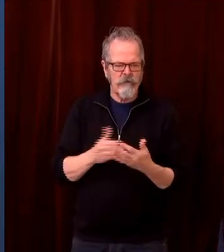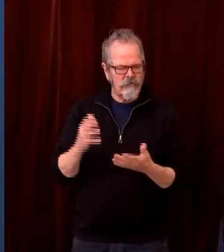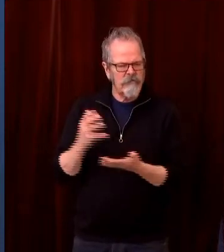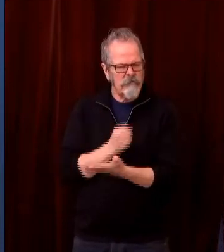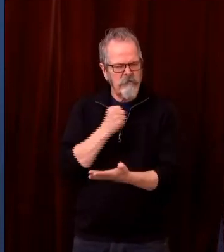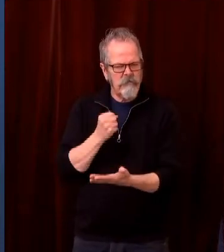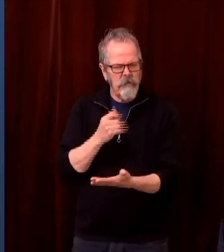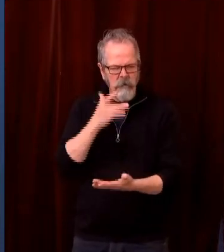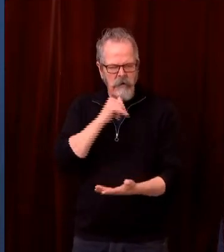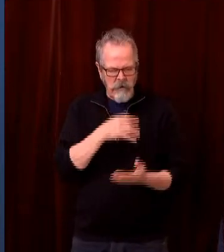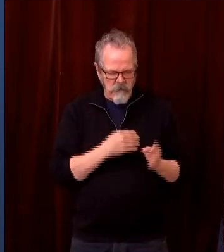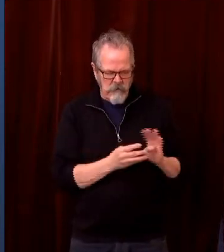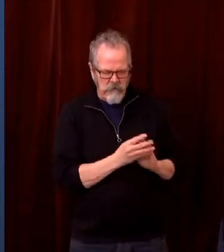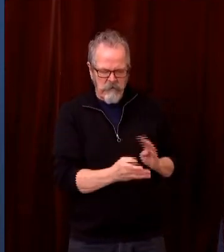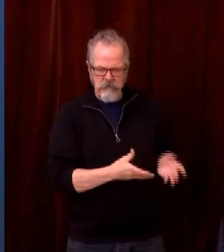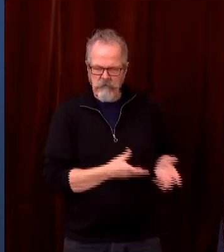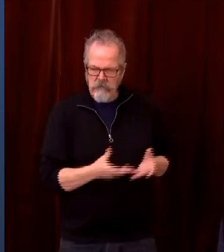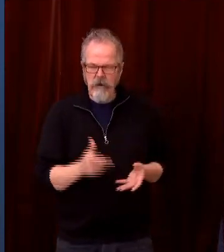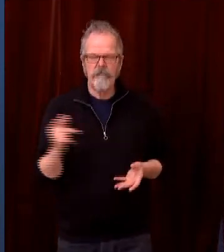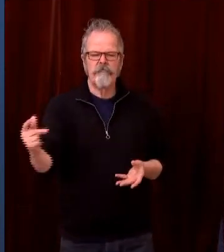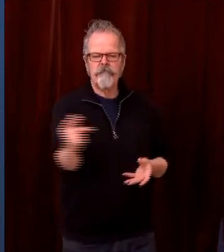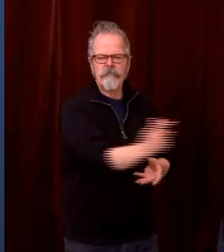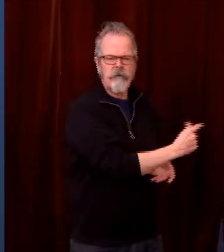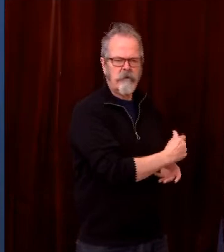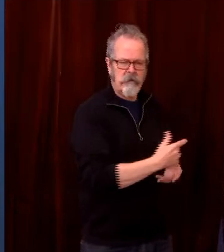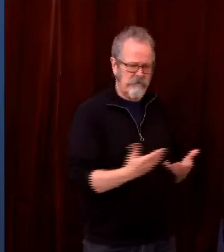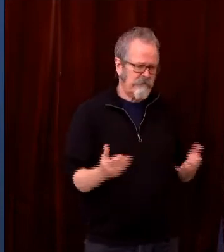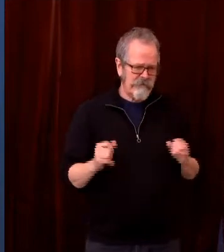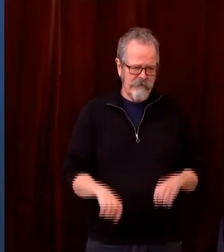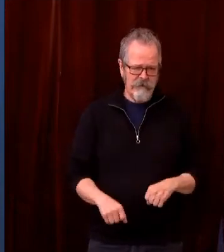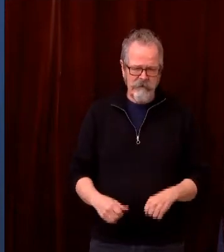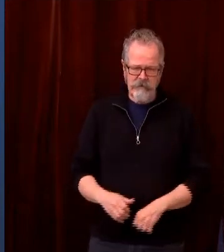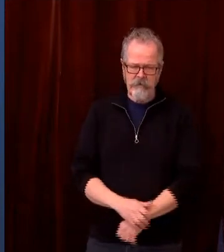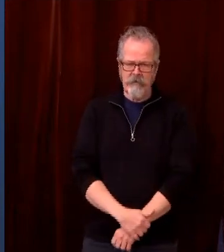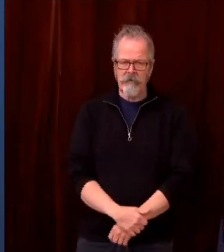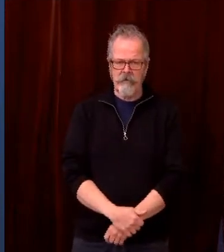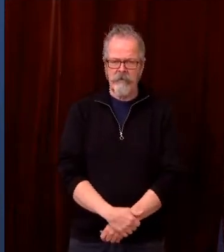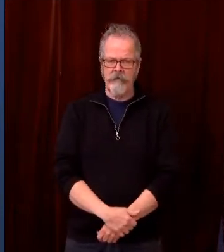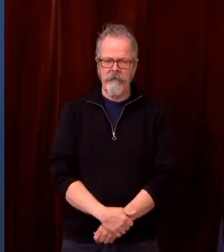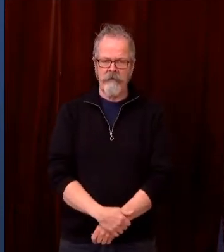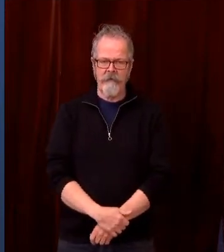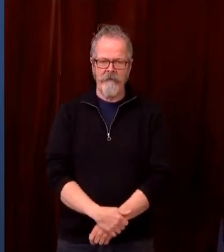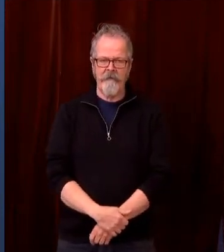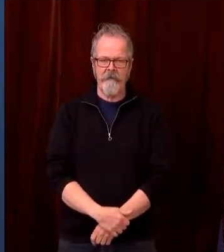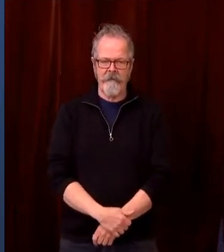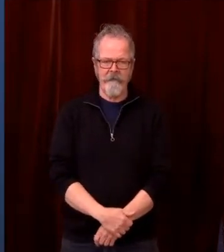but it's coming. Time for a few more questions? Next question comes from Suzanne with Coma 4.